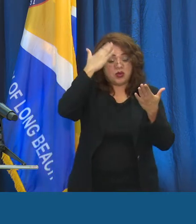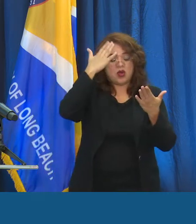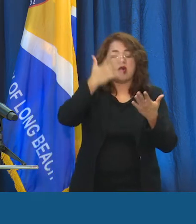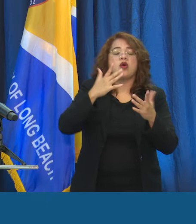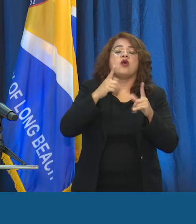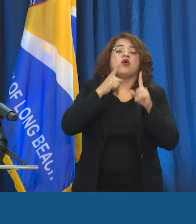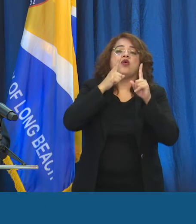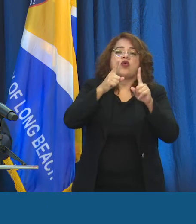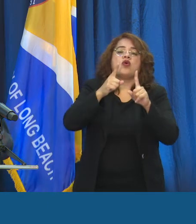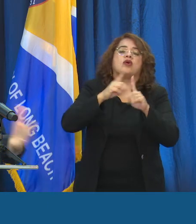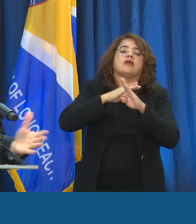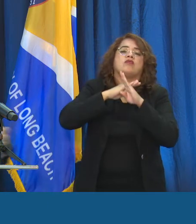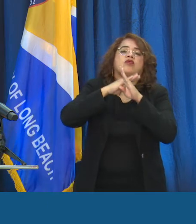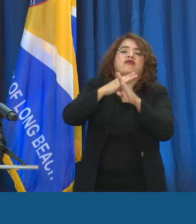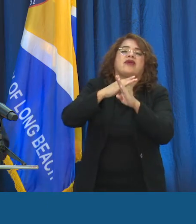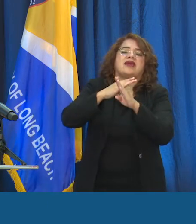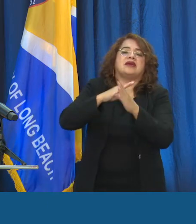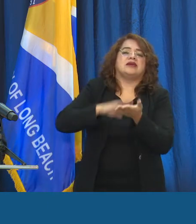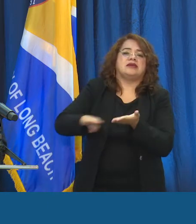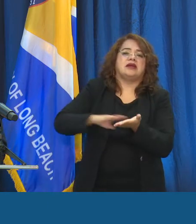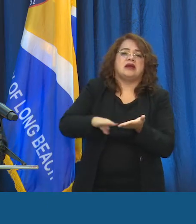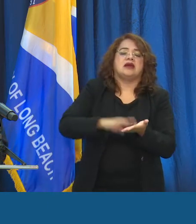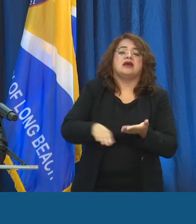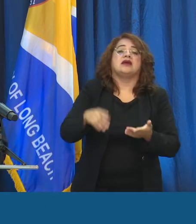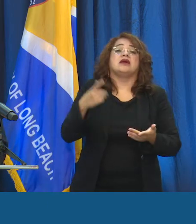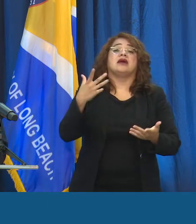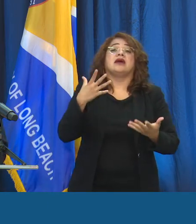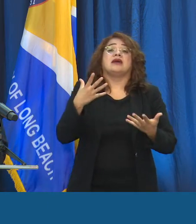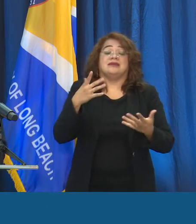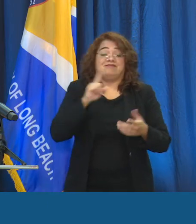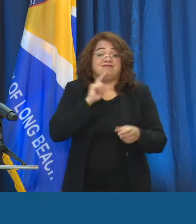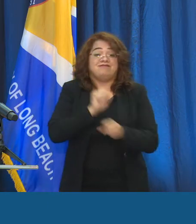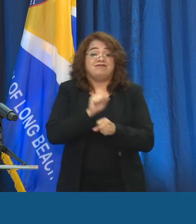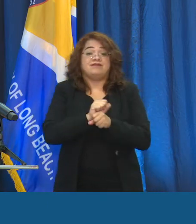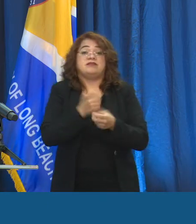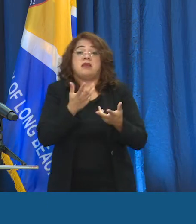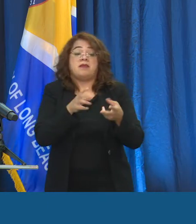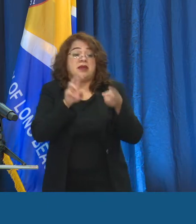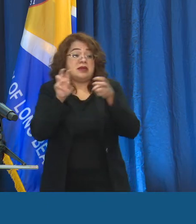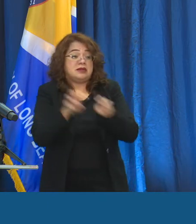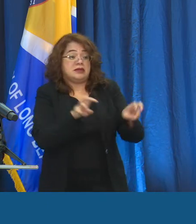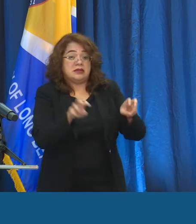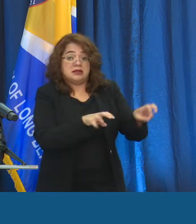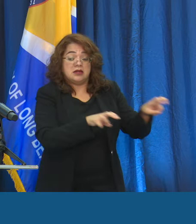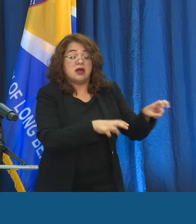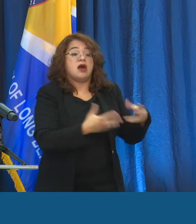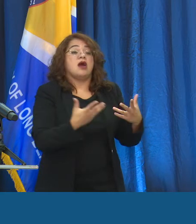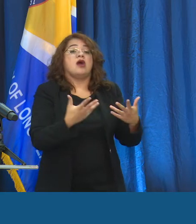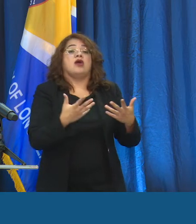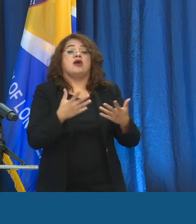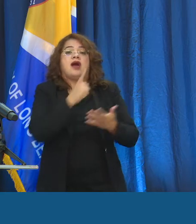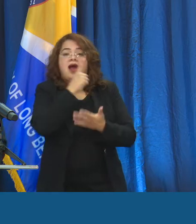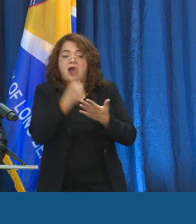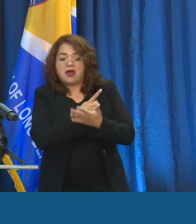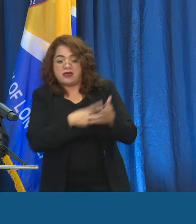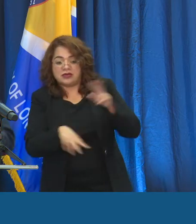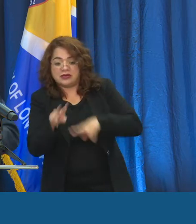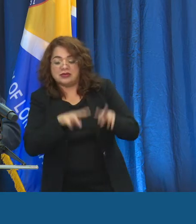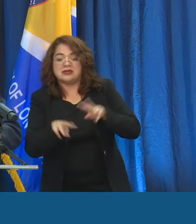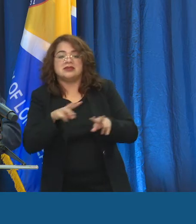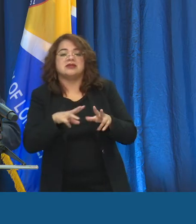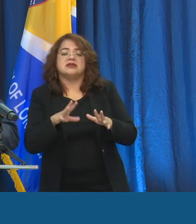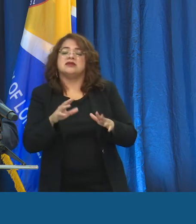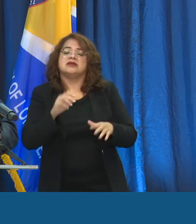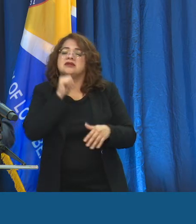layoffs through moving people into applicable positions in other parts of the city, but it will be difficult.